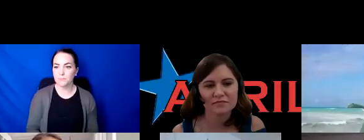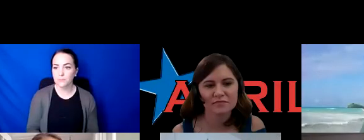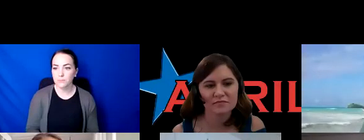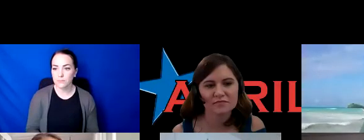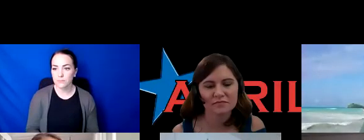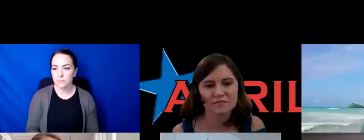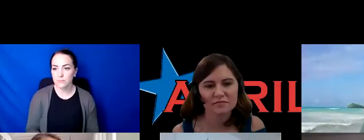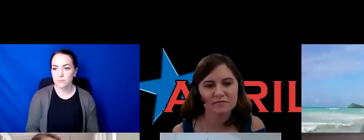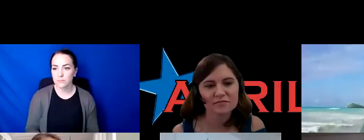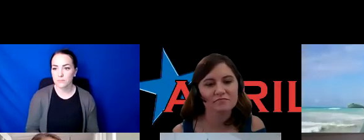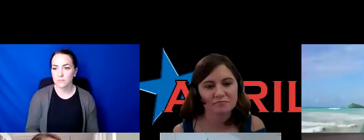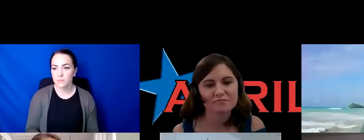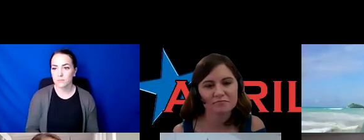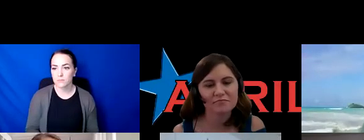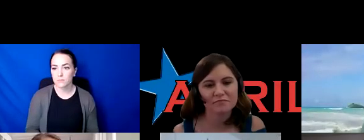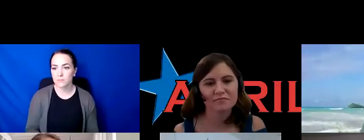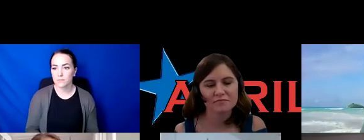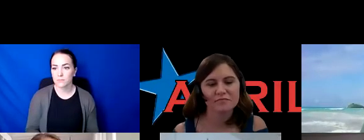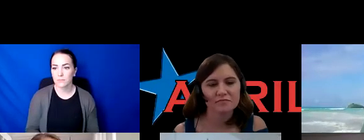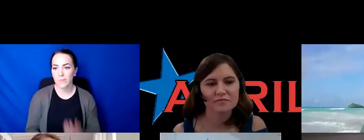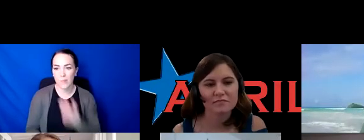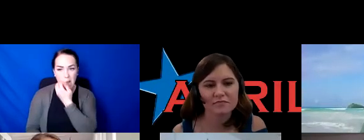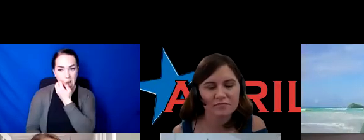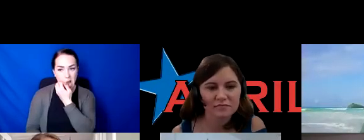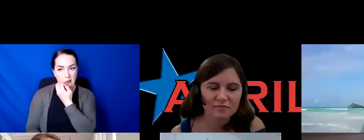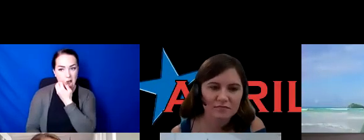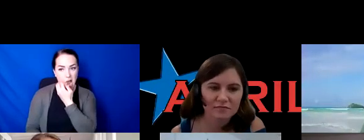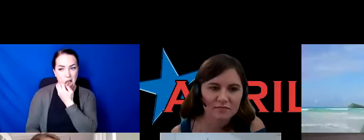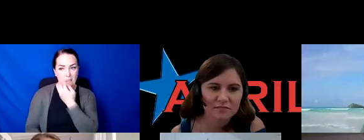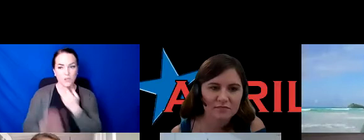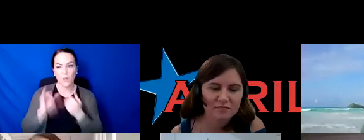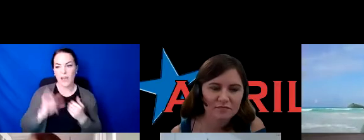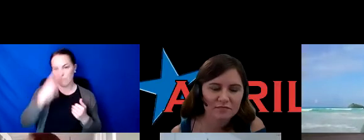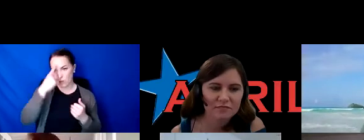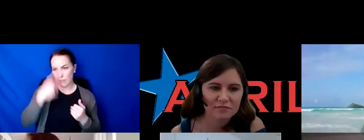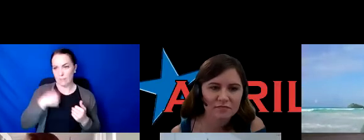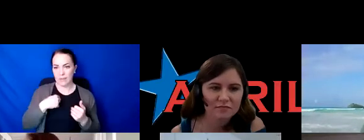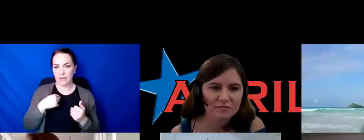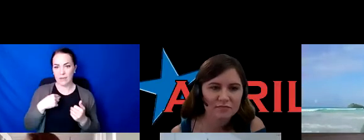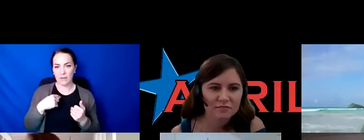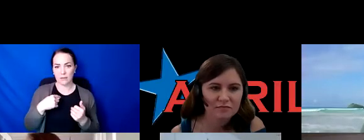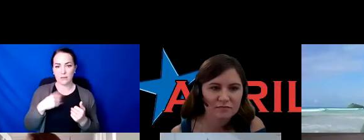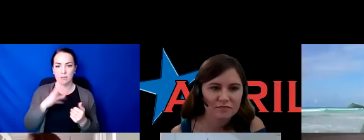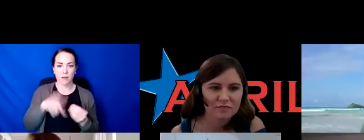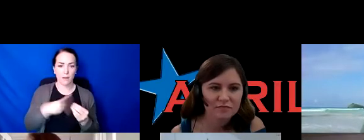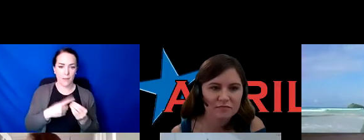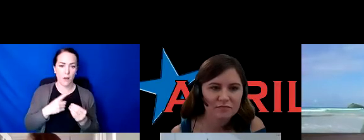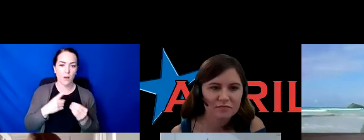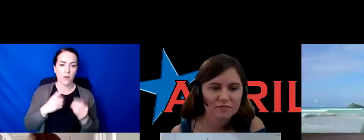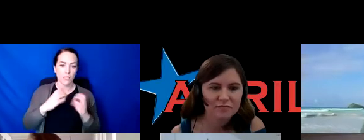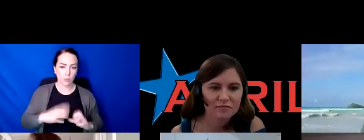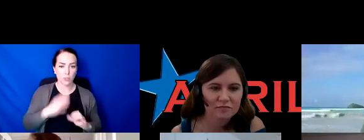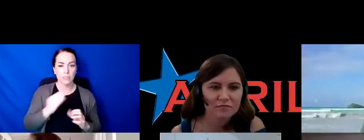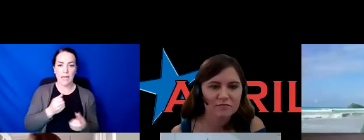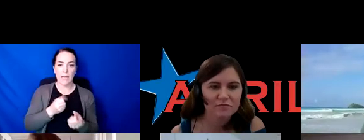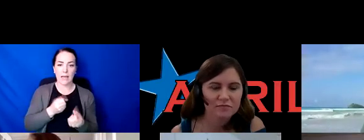that's pretty much what I just want to say. But that's when I talk about it with the consumers in our peer support group and our advocacy